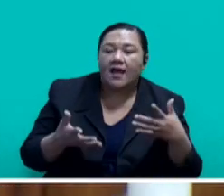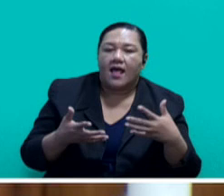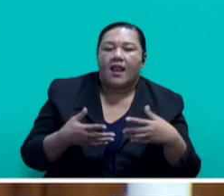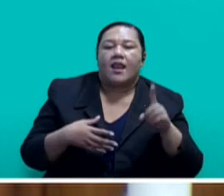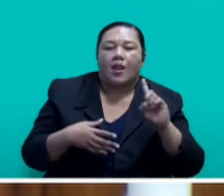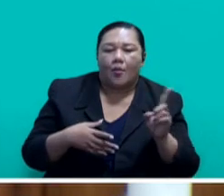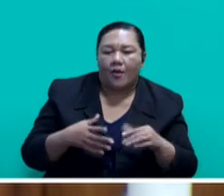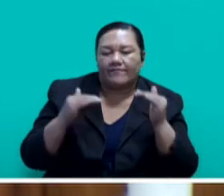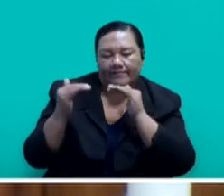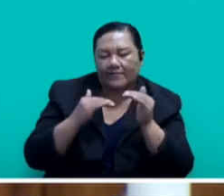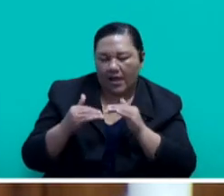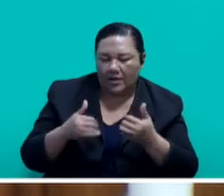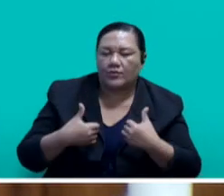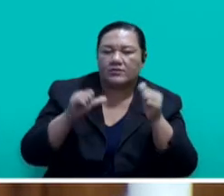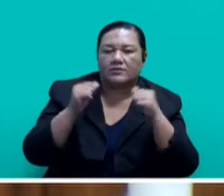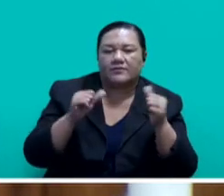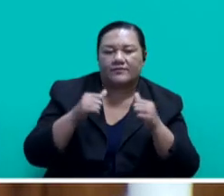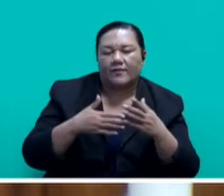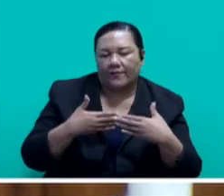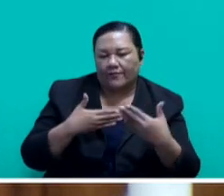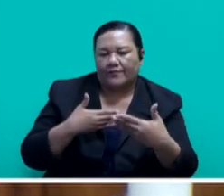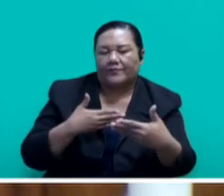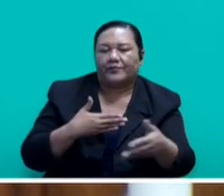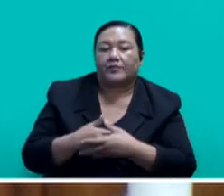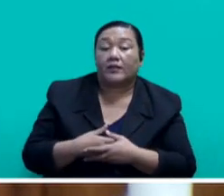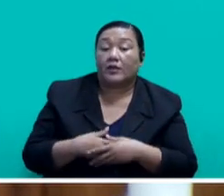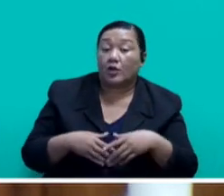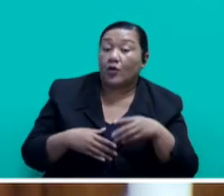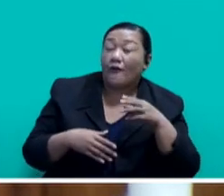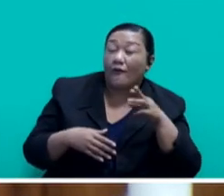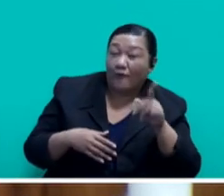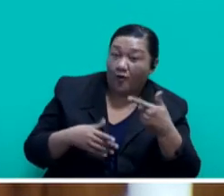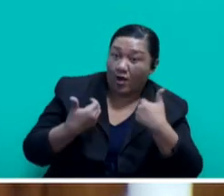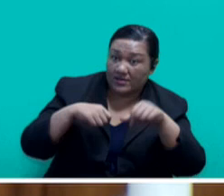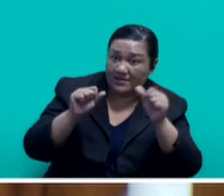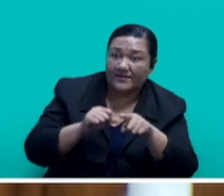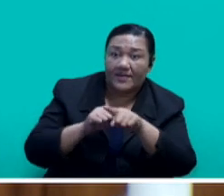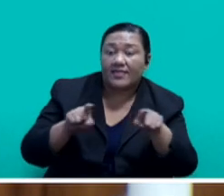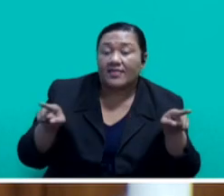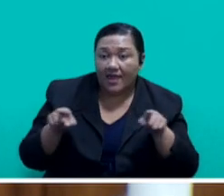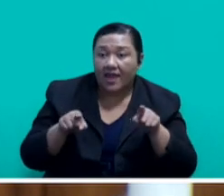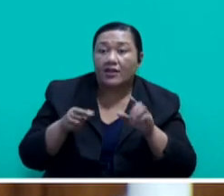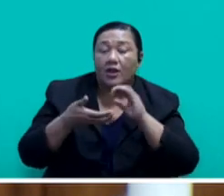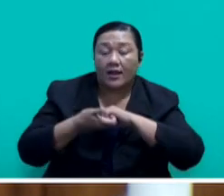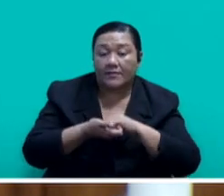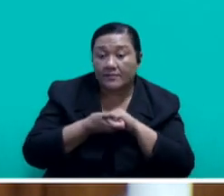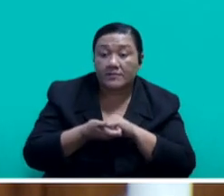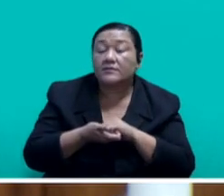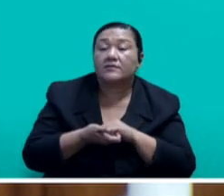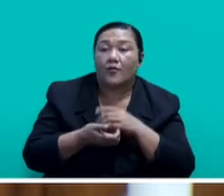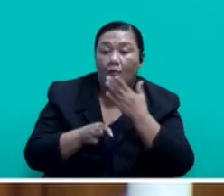Mr. Speaker, sir, in achieving this, the budget reflects the collaborative strategies of the coalition